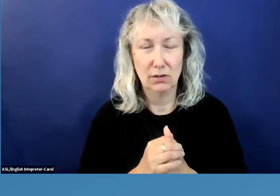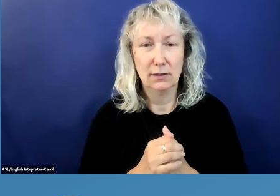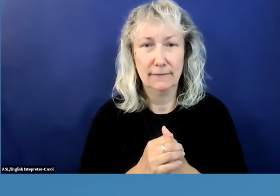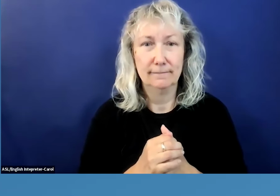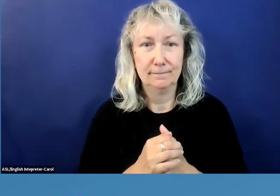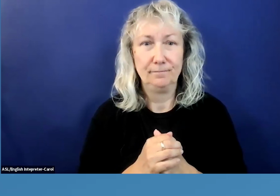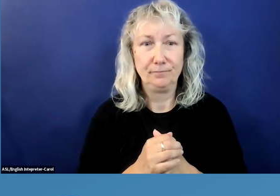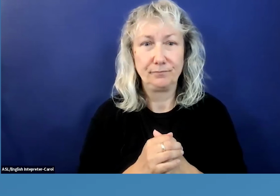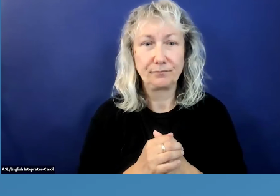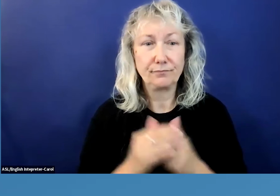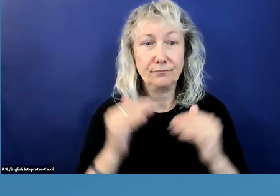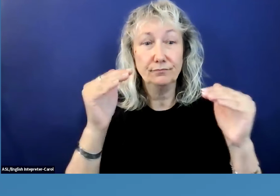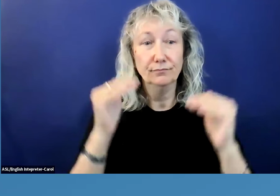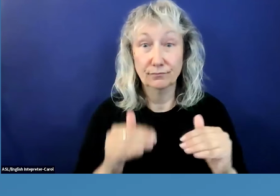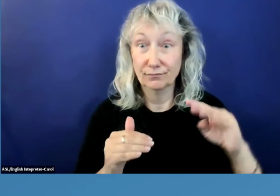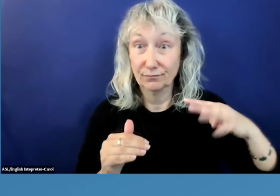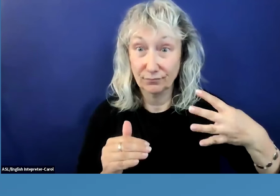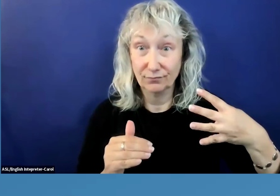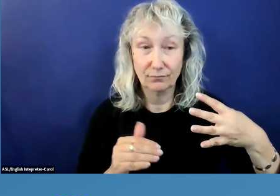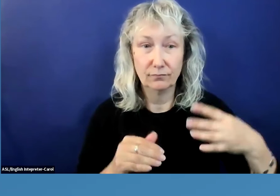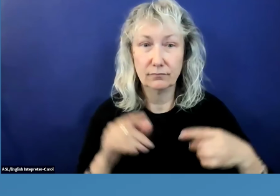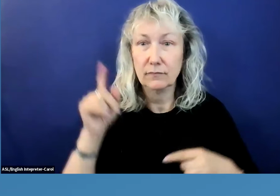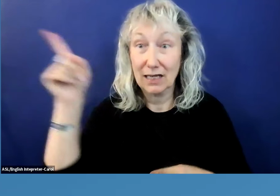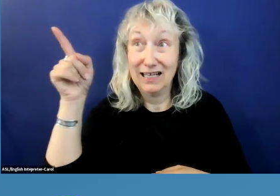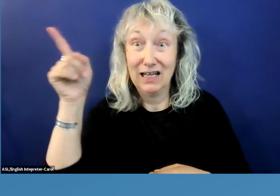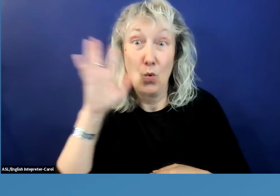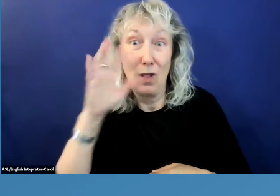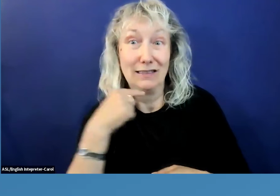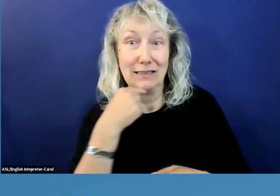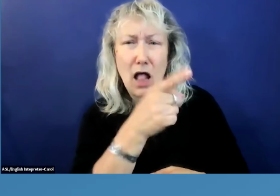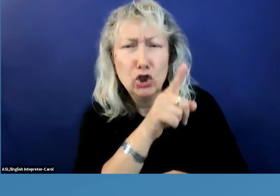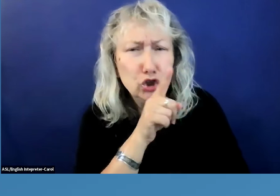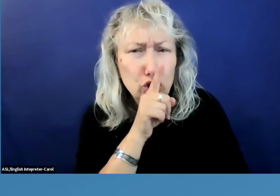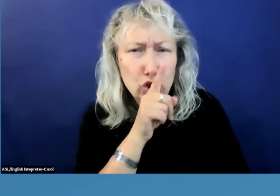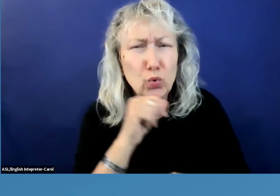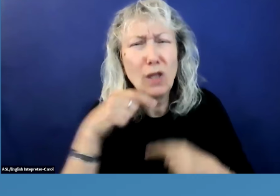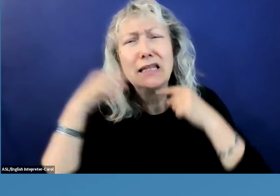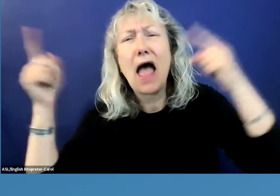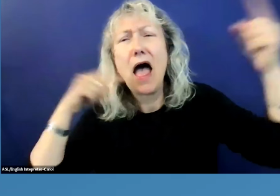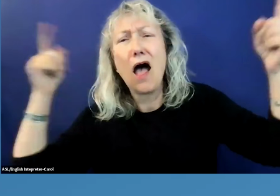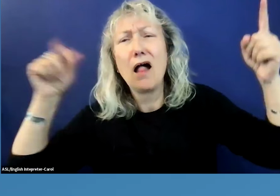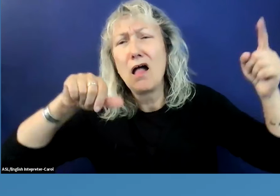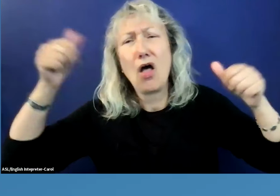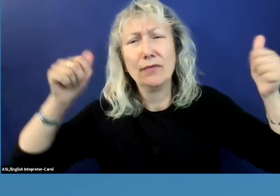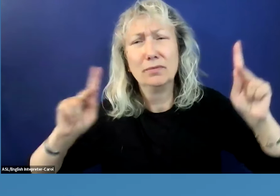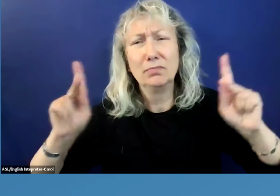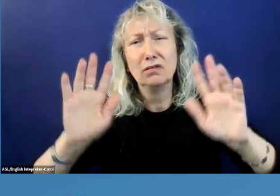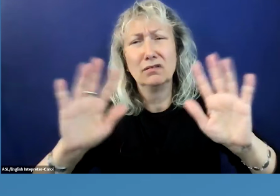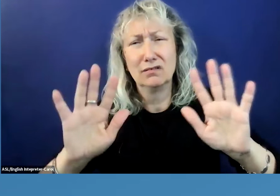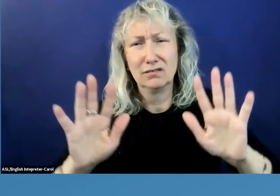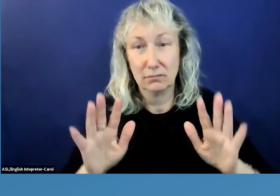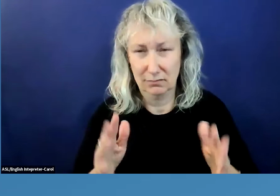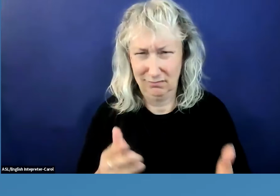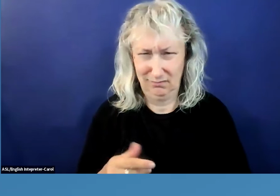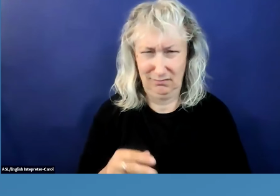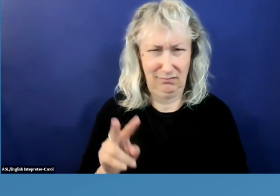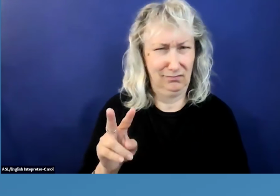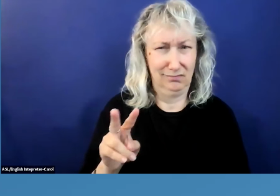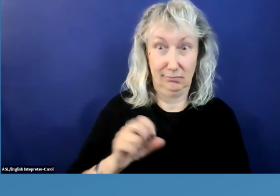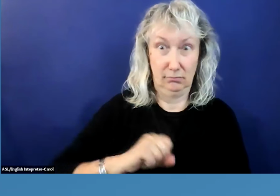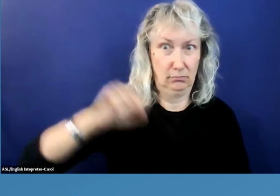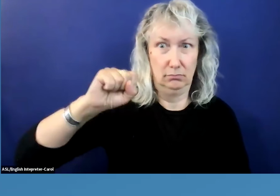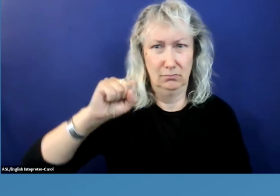Fourth, scammers often tell you to keep it a secret so that you won't have to respond to questions from curious friends or